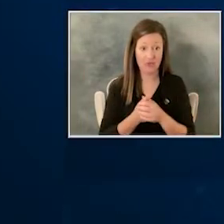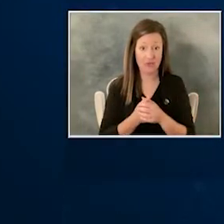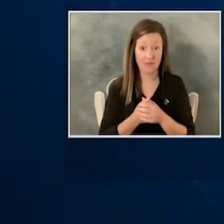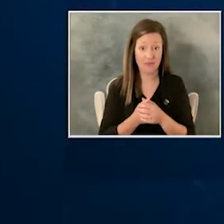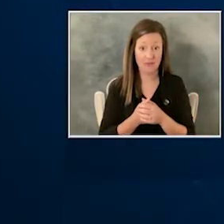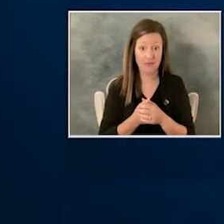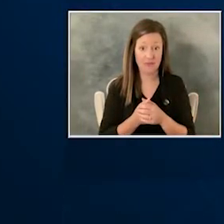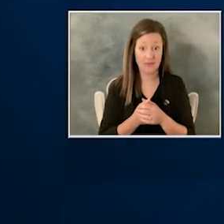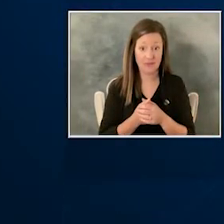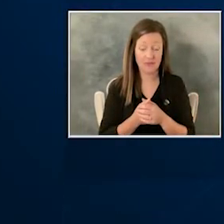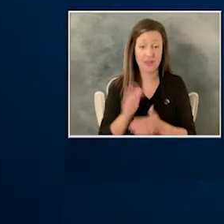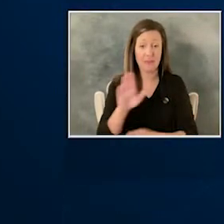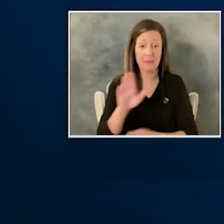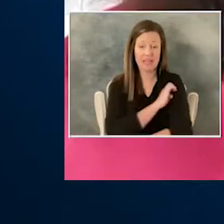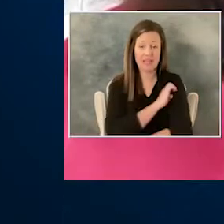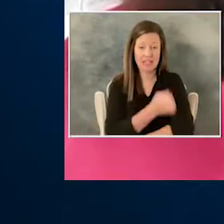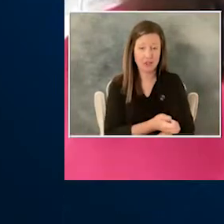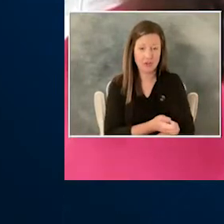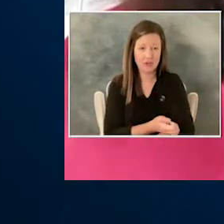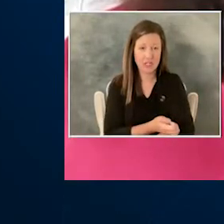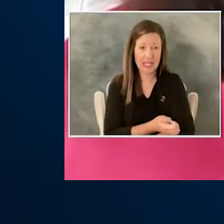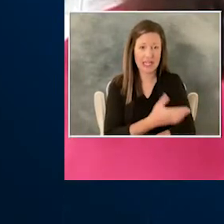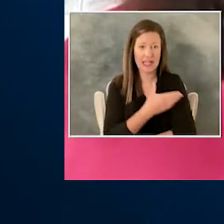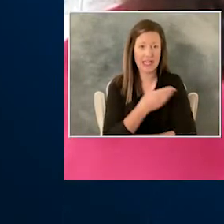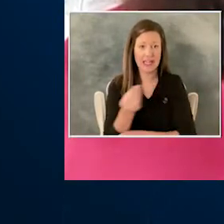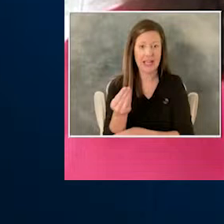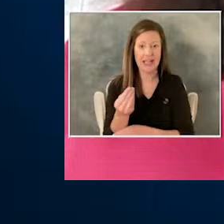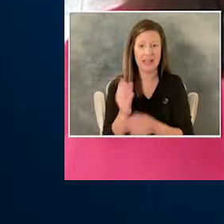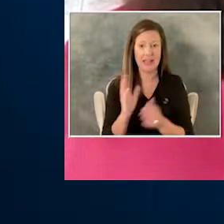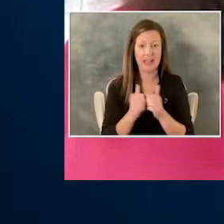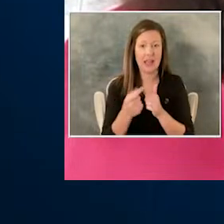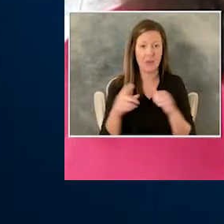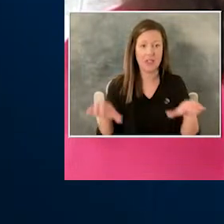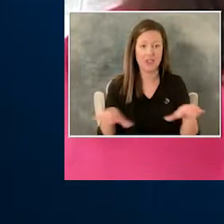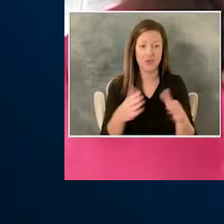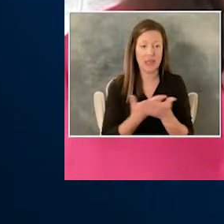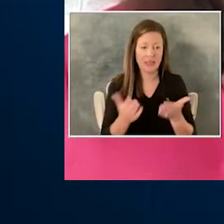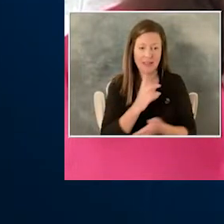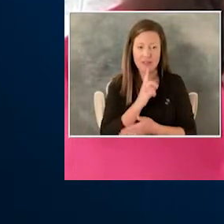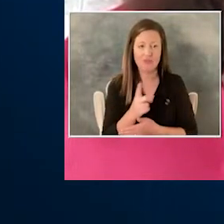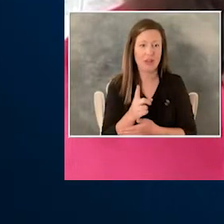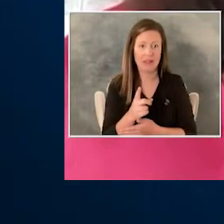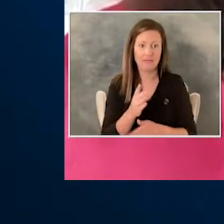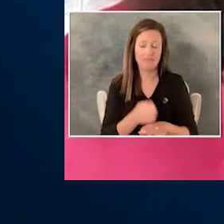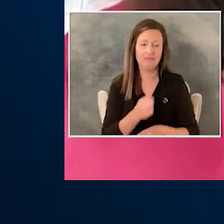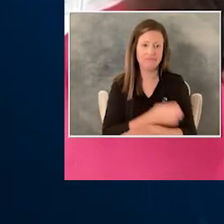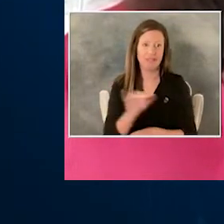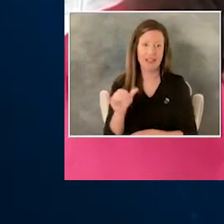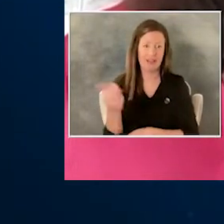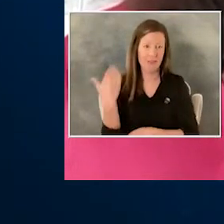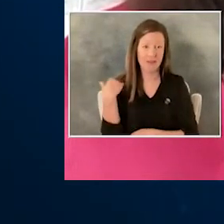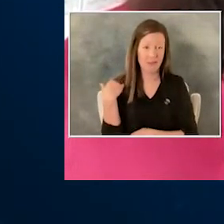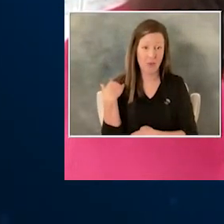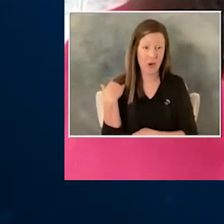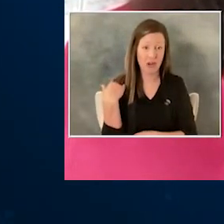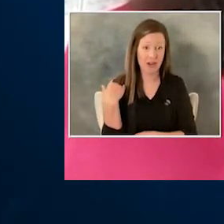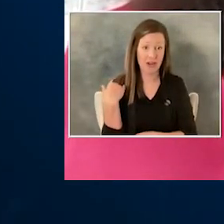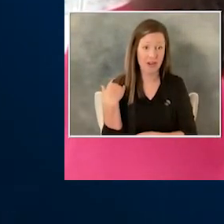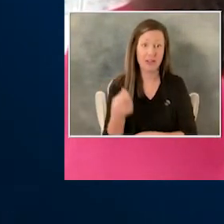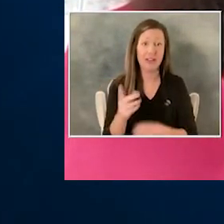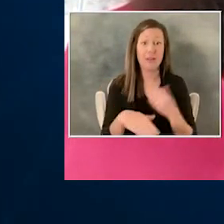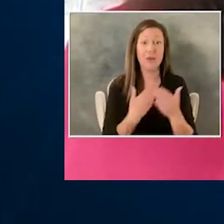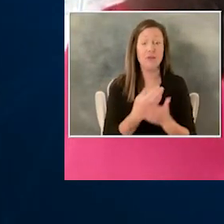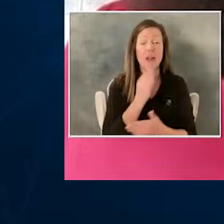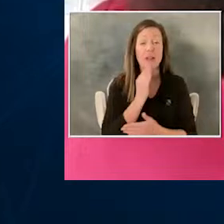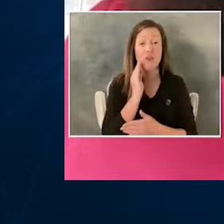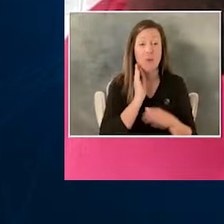Even his energy is way that it's coming back. Because before, he just come home from work and then sit